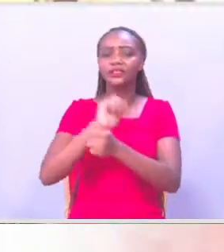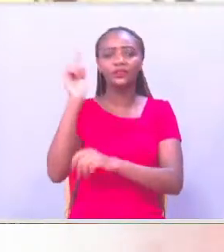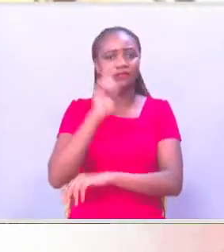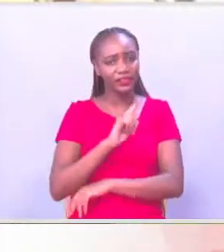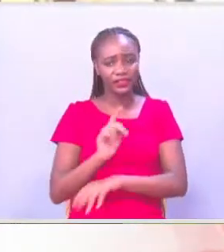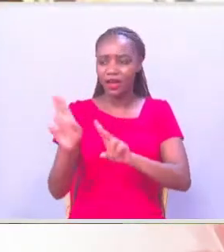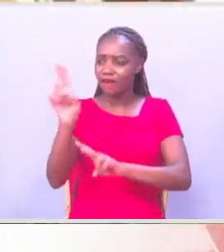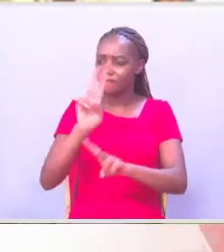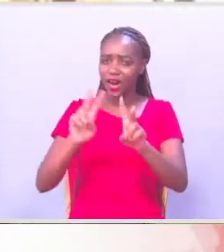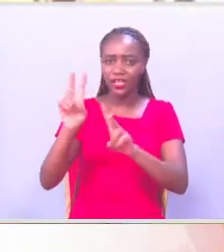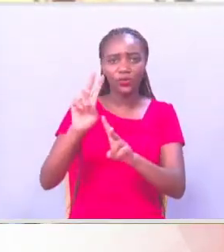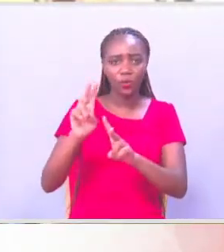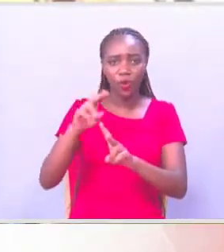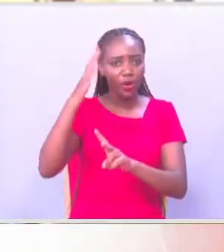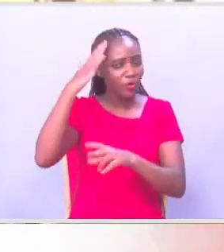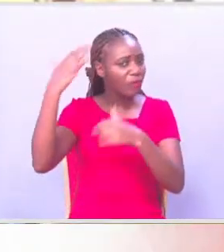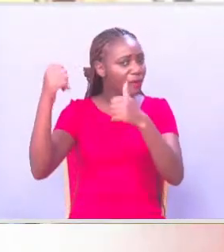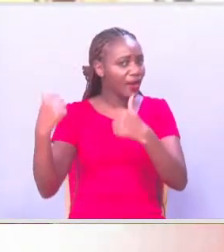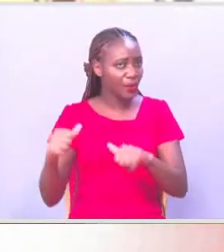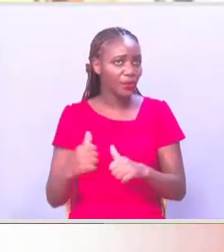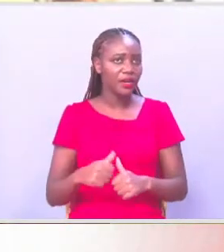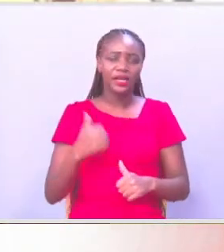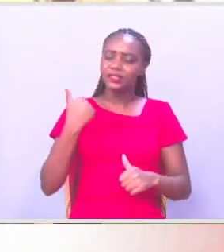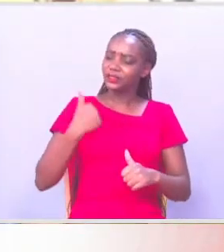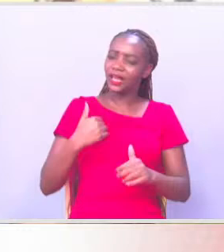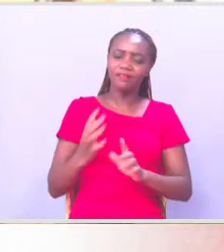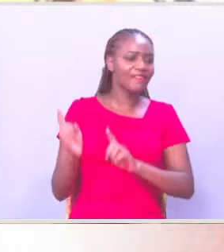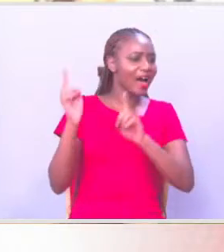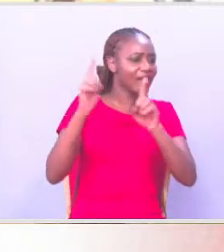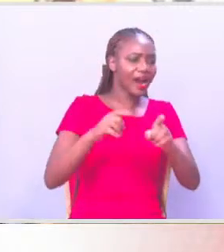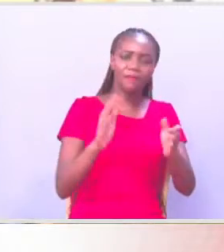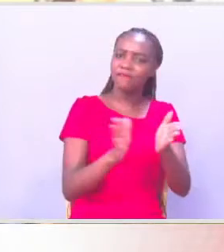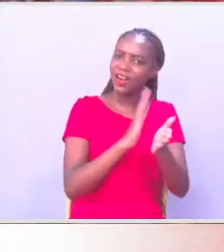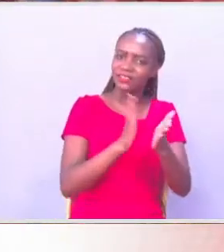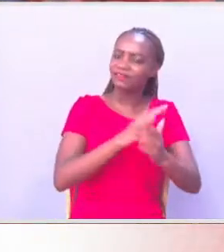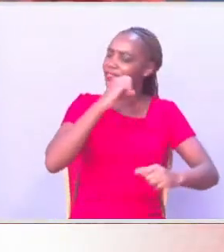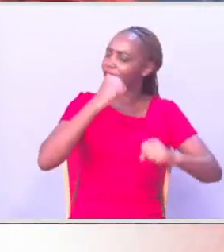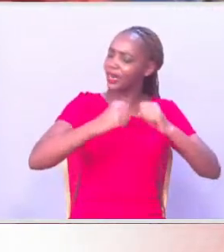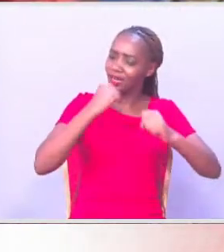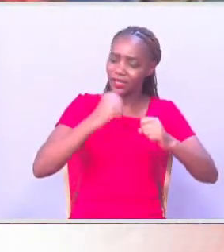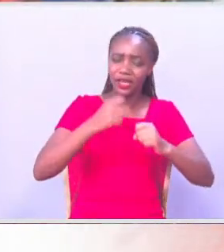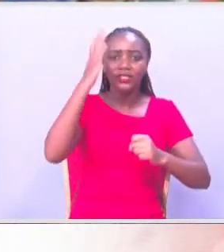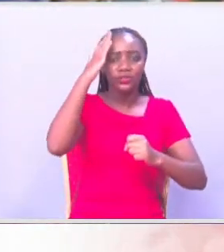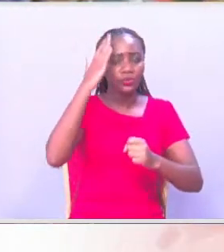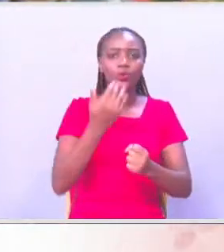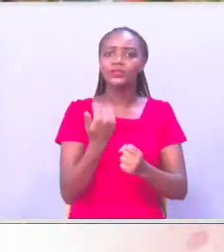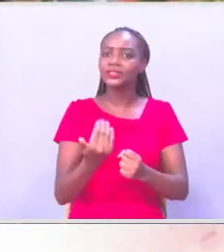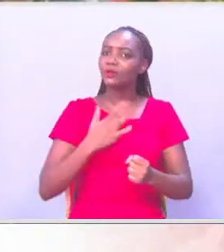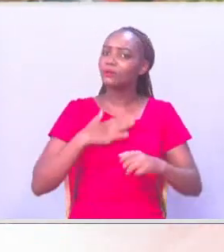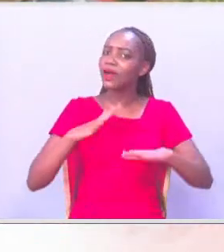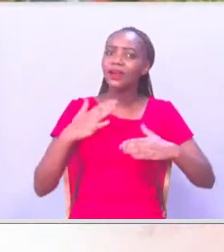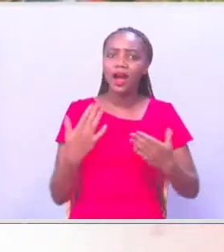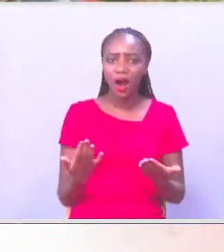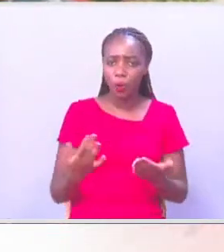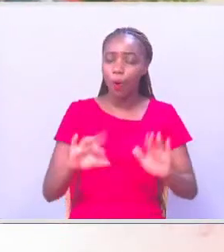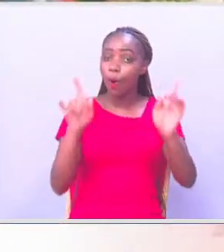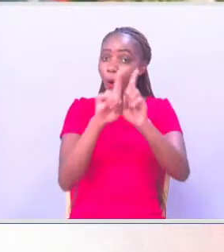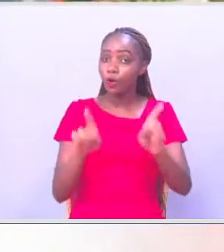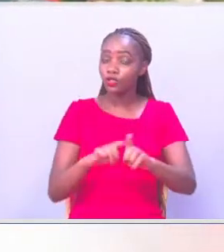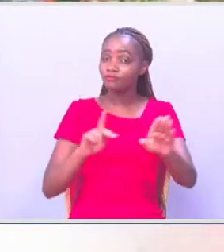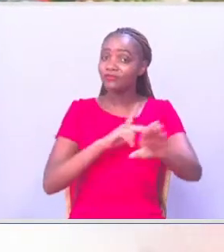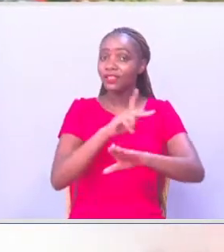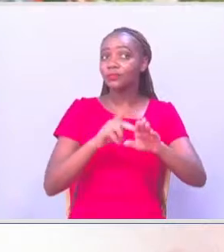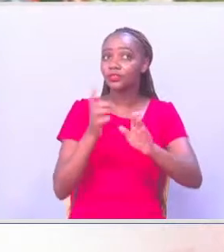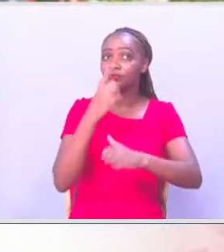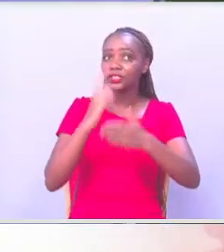of it. Nimekimbia kutoka mbali sana kuja kujua mtoto wangu ako hai ama namna gani. The school's principal, Gerald Orina,